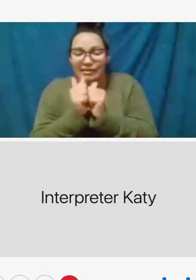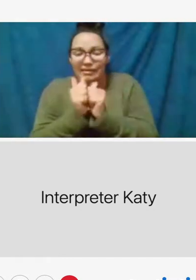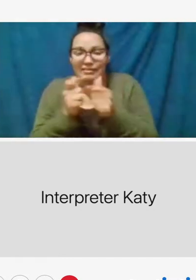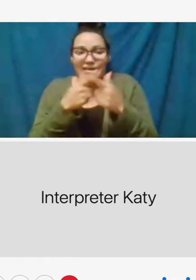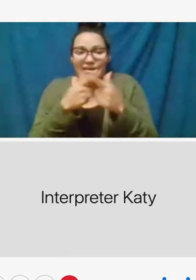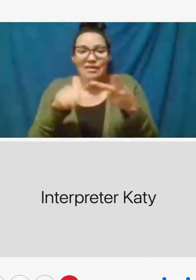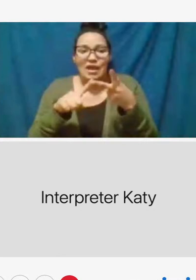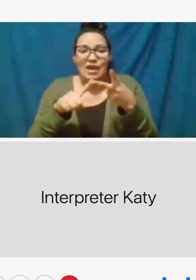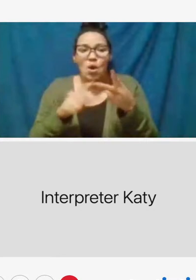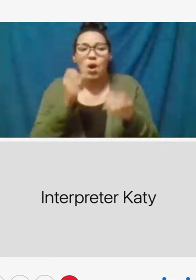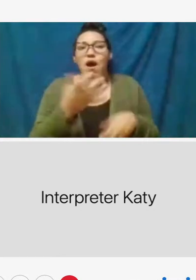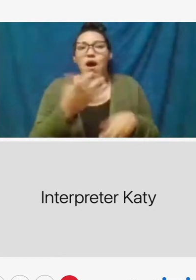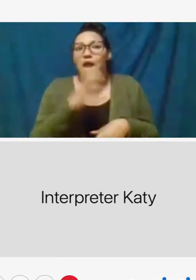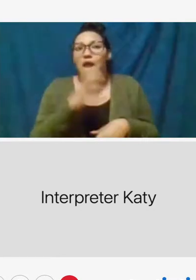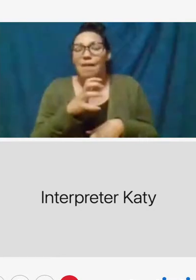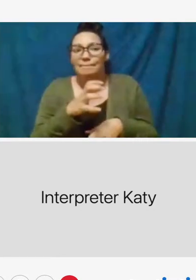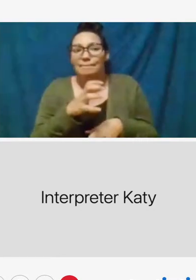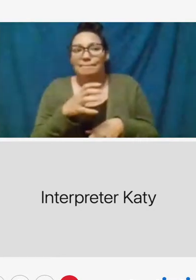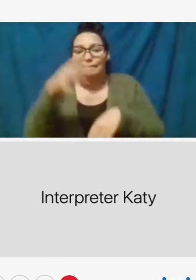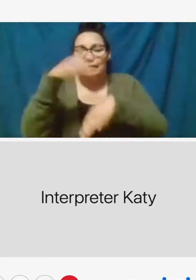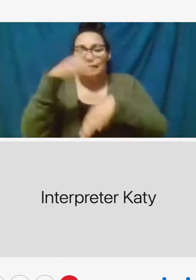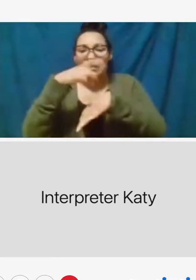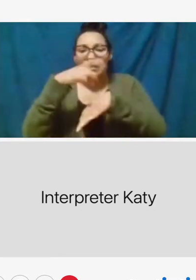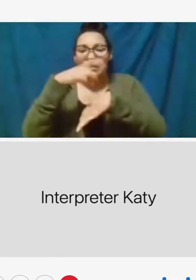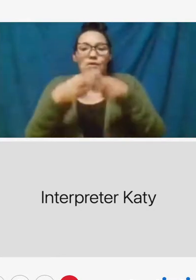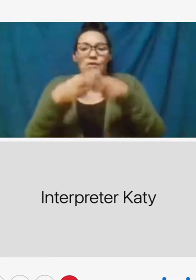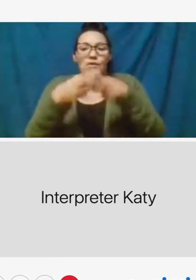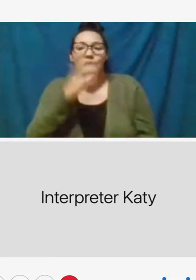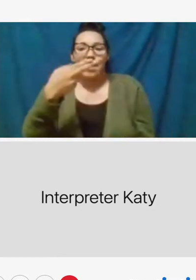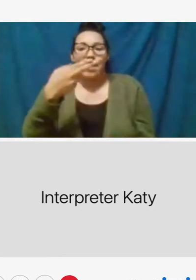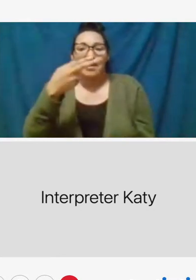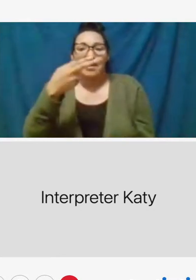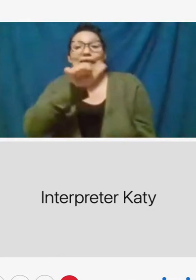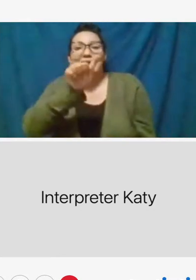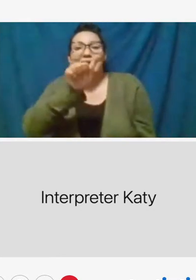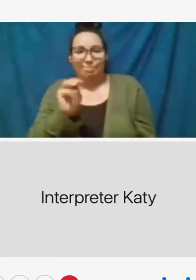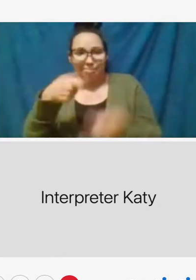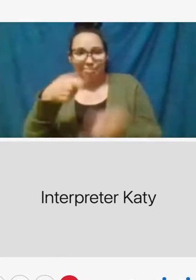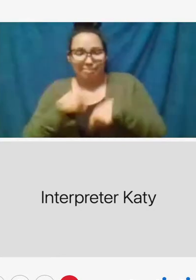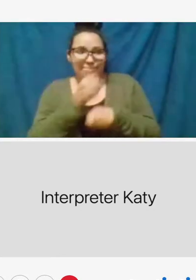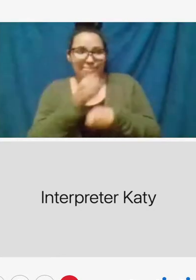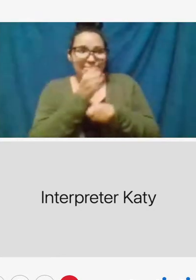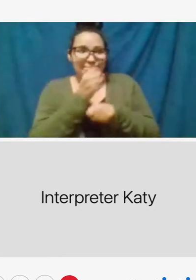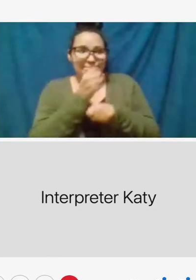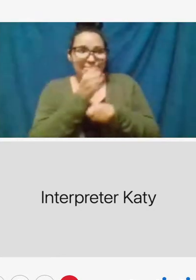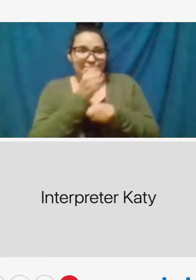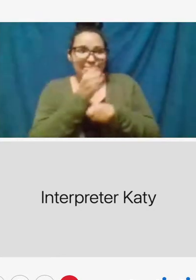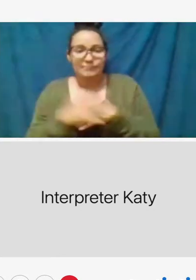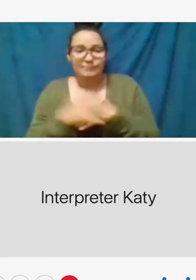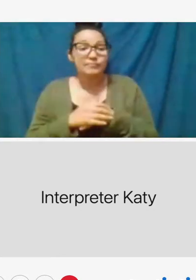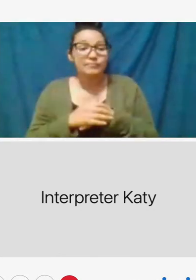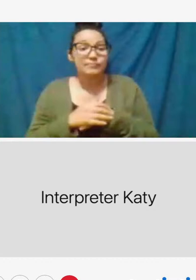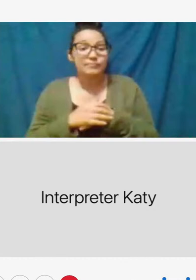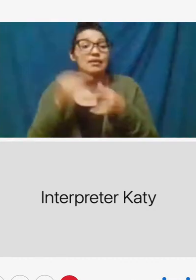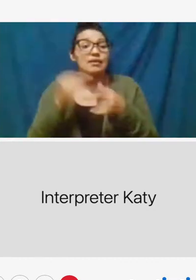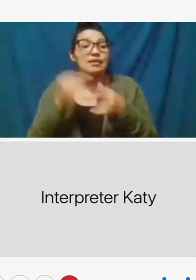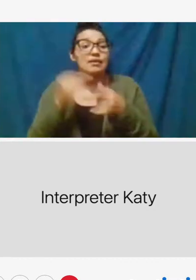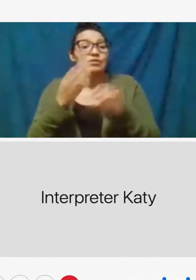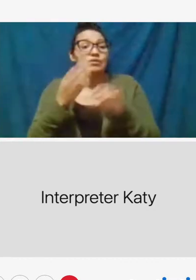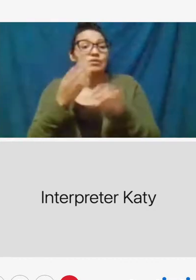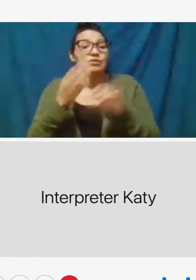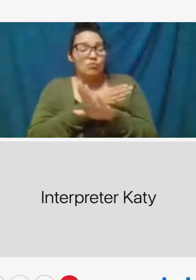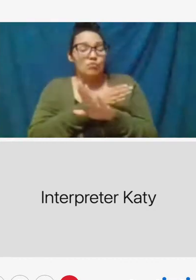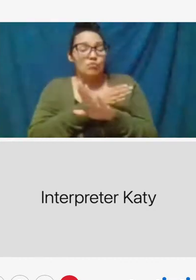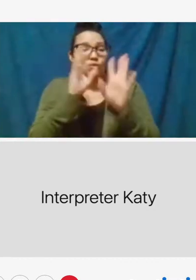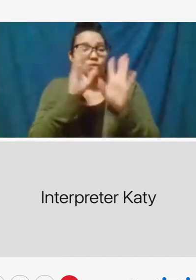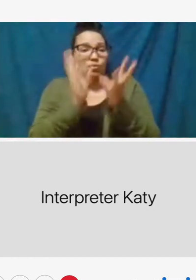hot yam and right before finals in December we thought it would be a perfect it would be perfect to bring